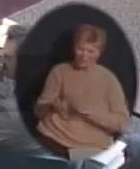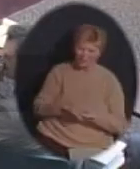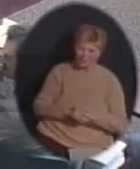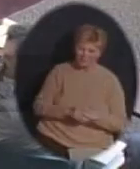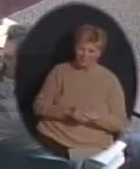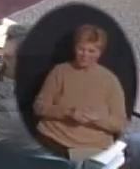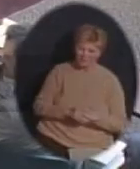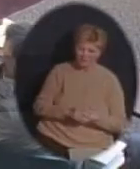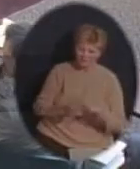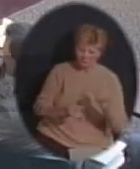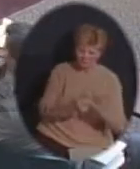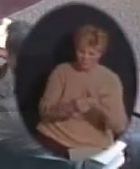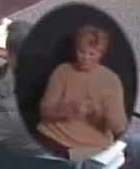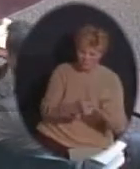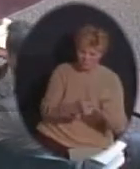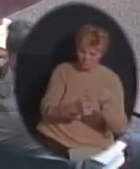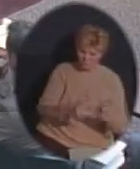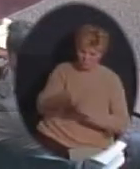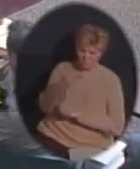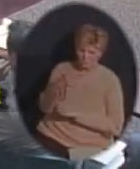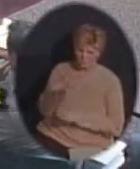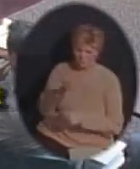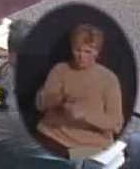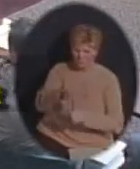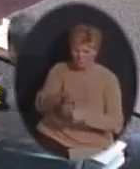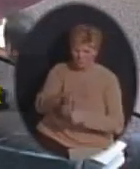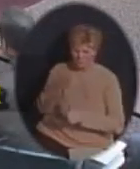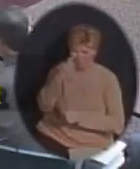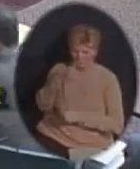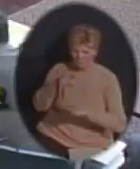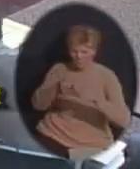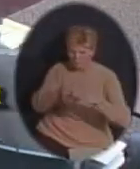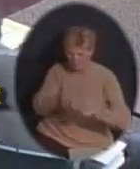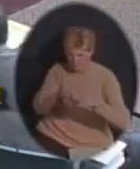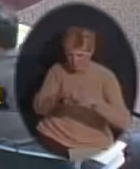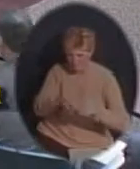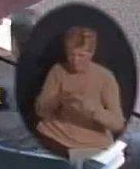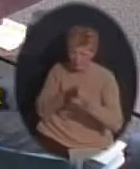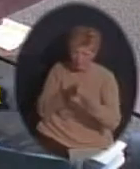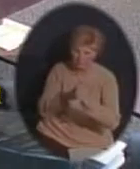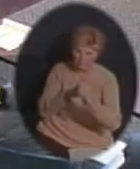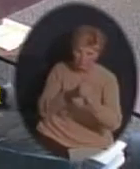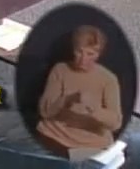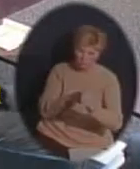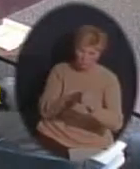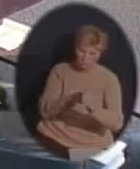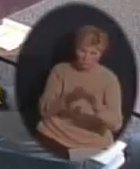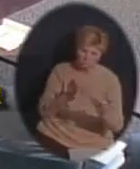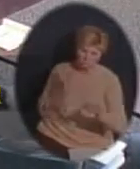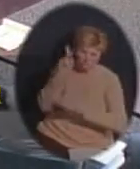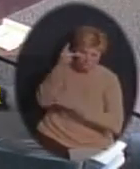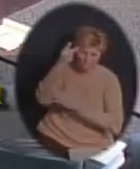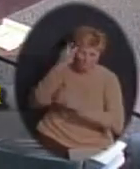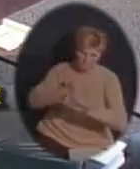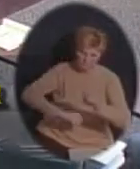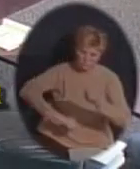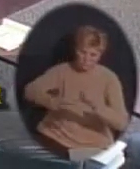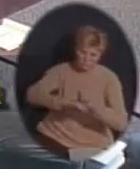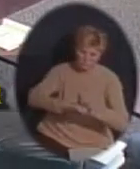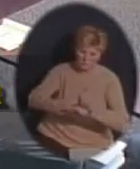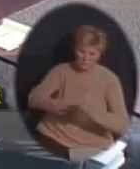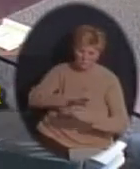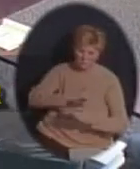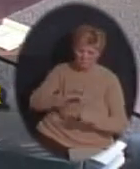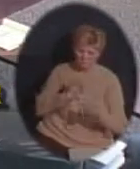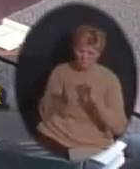high school seniors for the qualities of dependability, service, leadership, and patriotism. The contest is open to all high